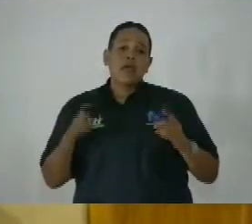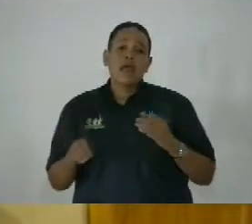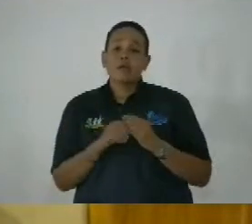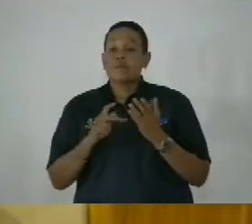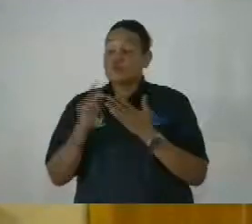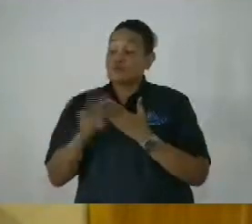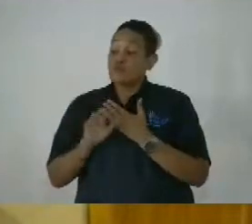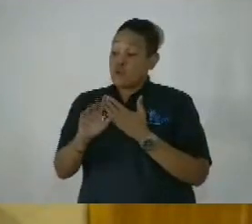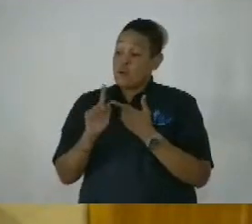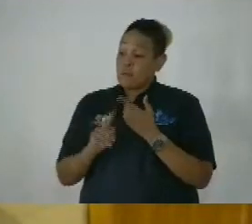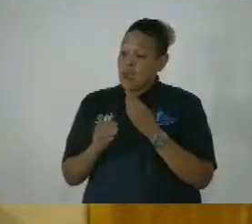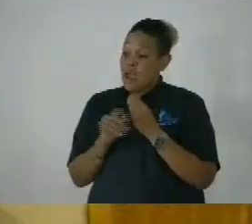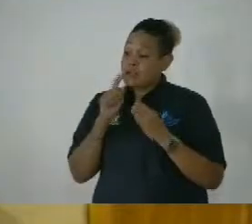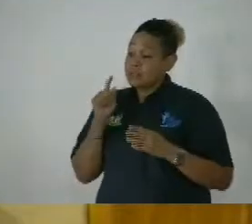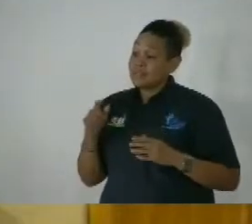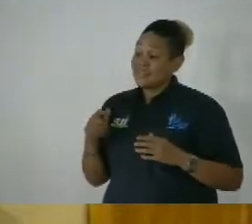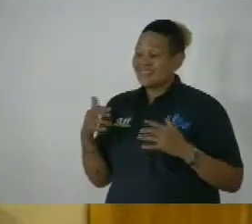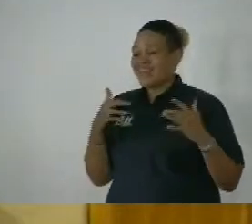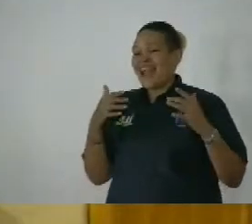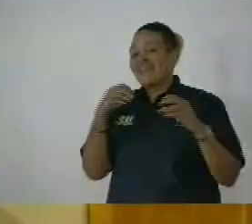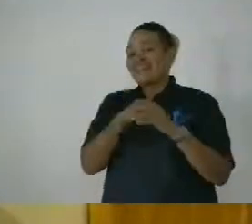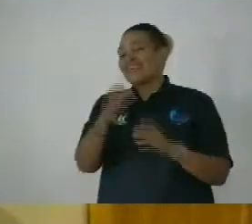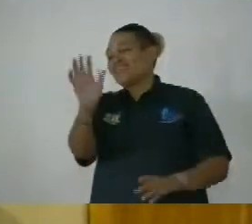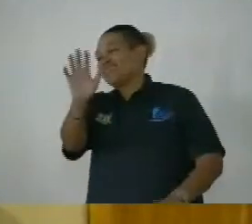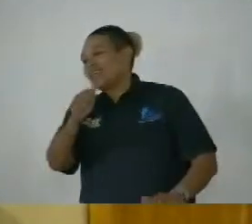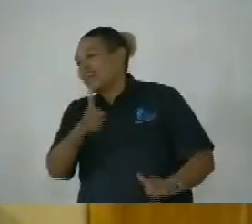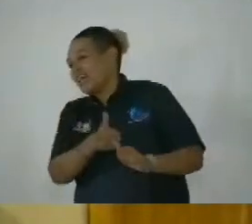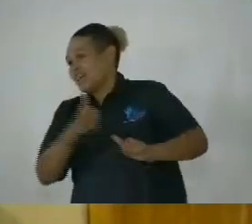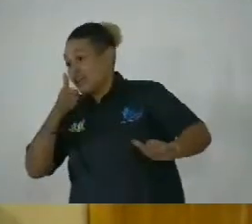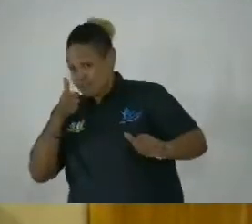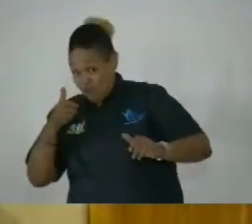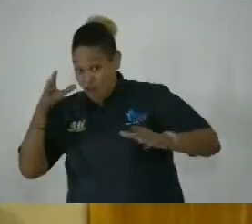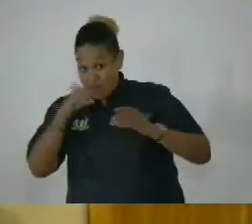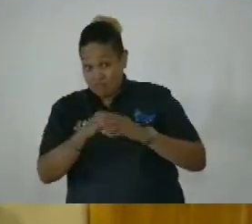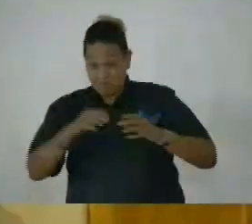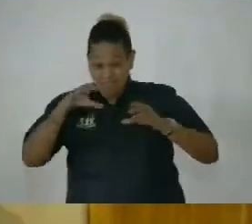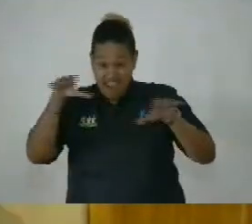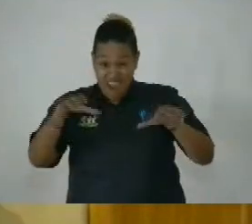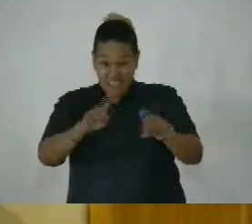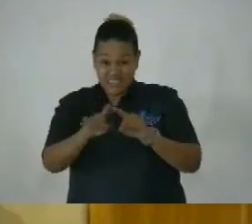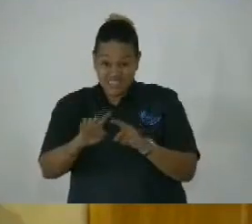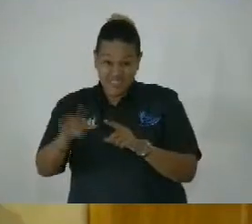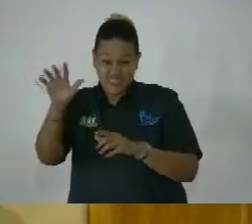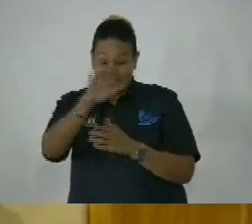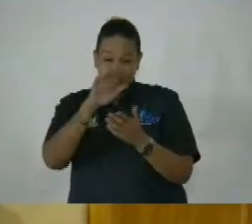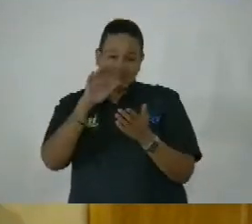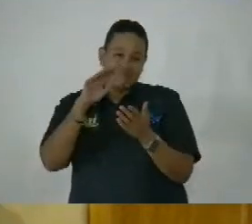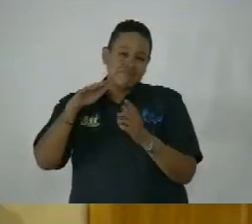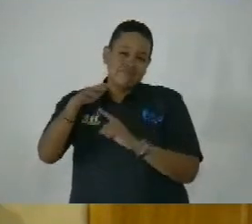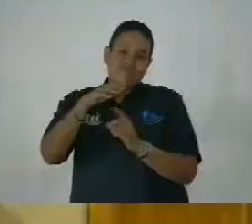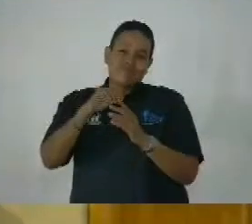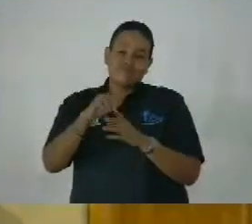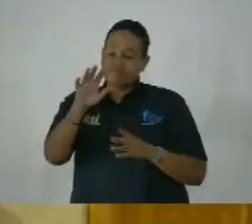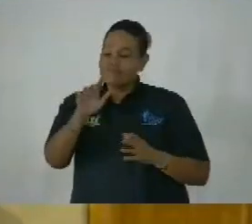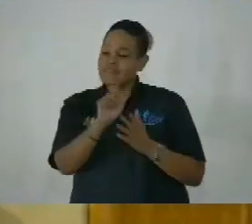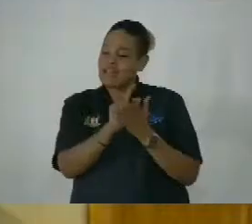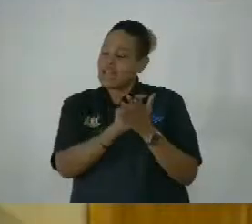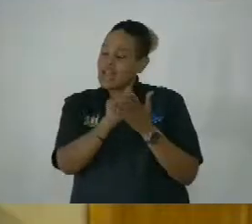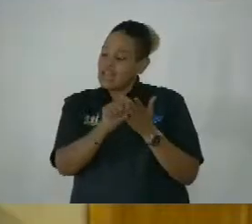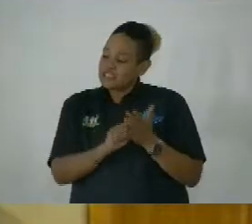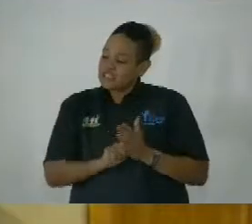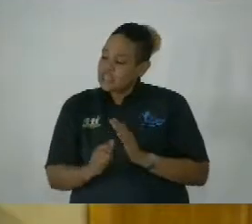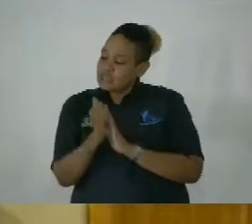Program, anti-violence campaign has been maintained active presence in schools across the island in zones of special operation. The legislative